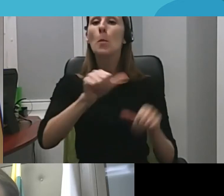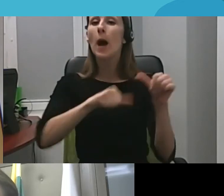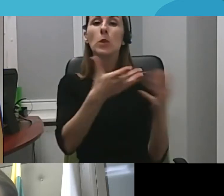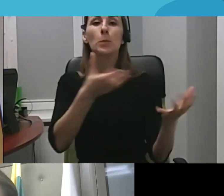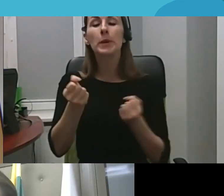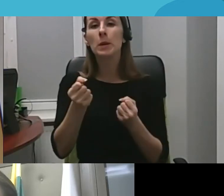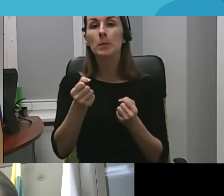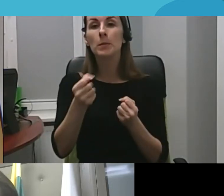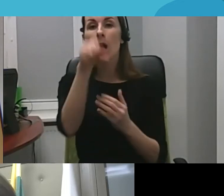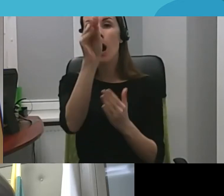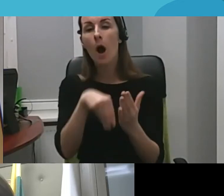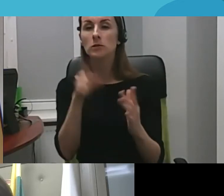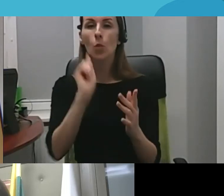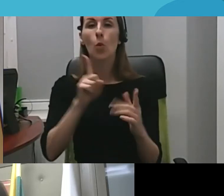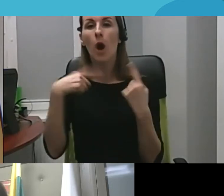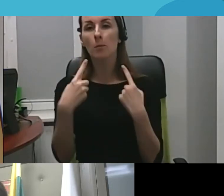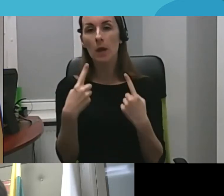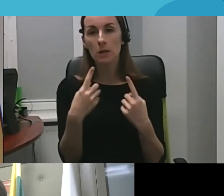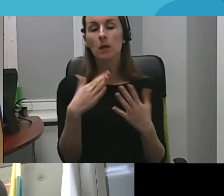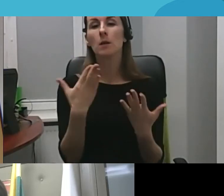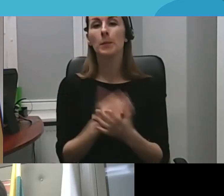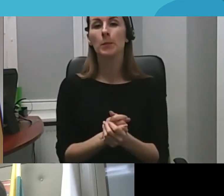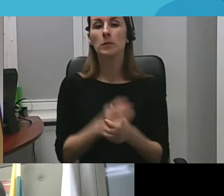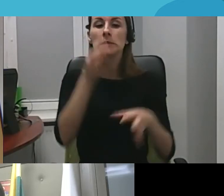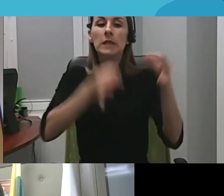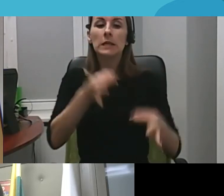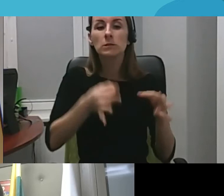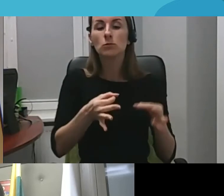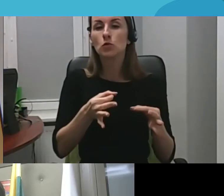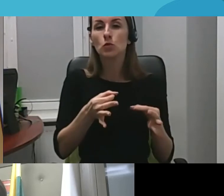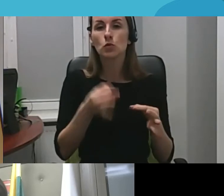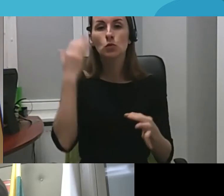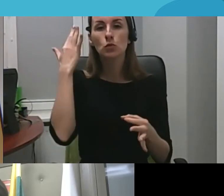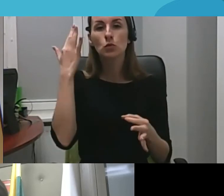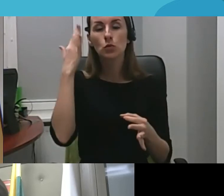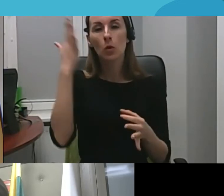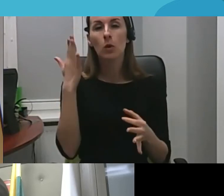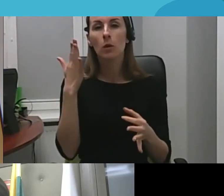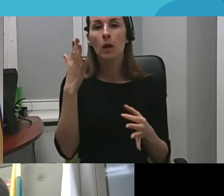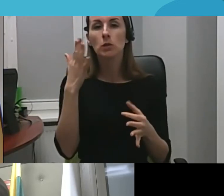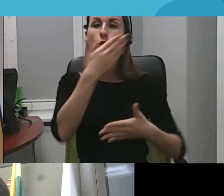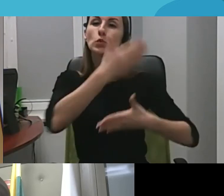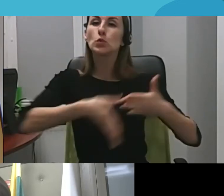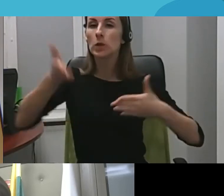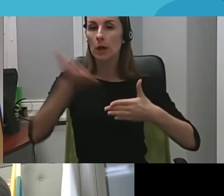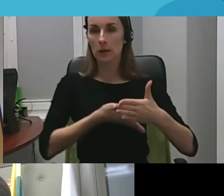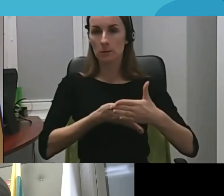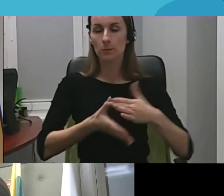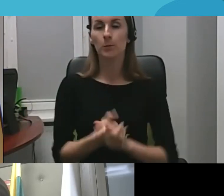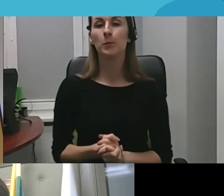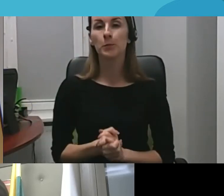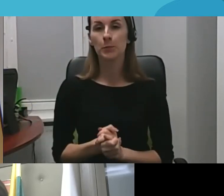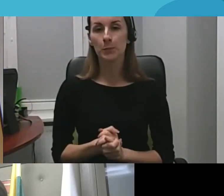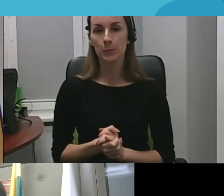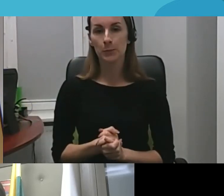in Belarus, actually about the absence of any judicial authority in Belarus. Why I